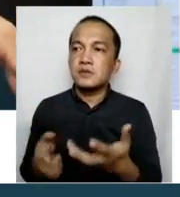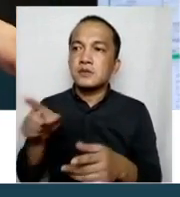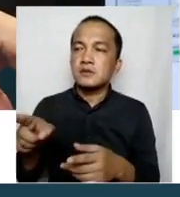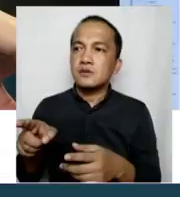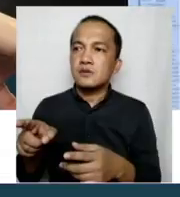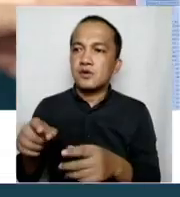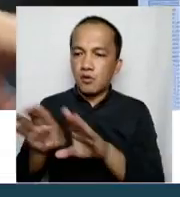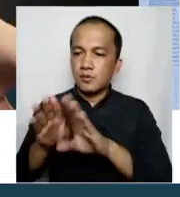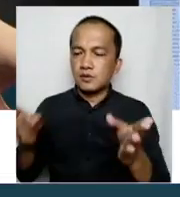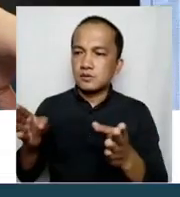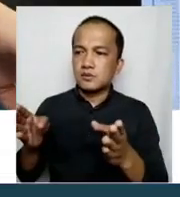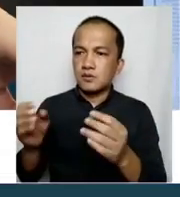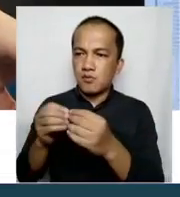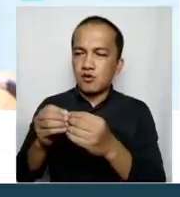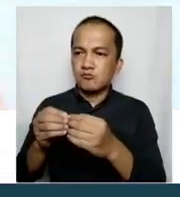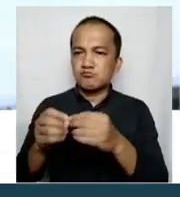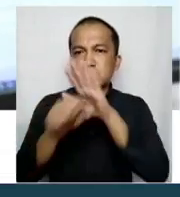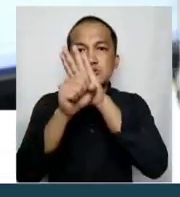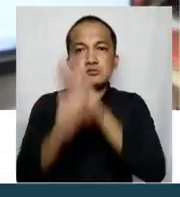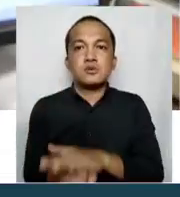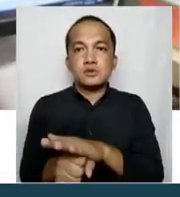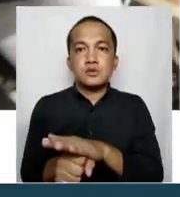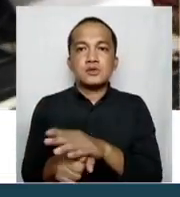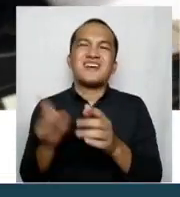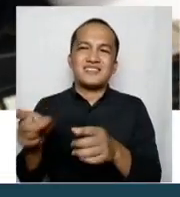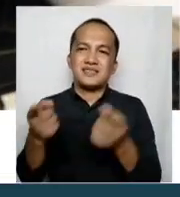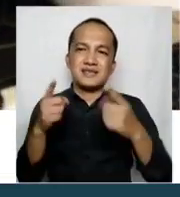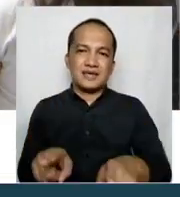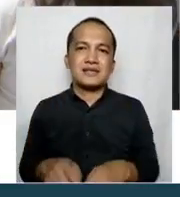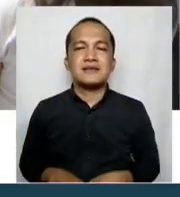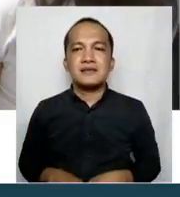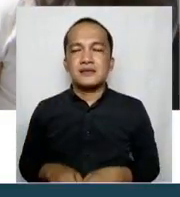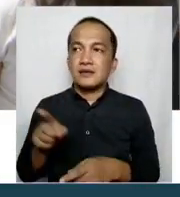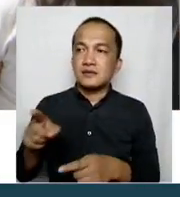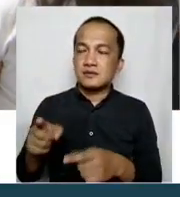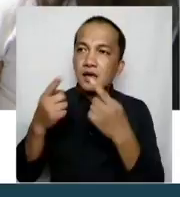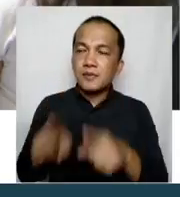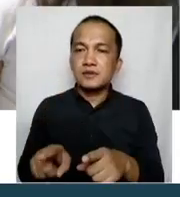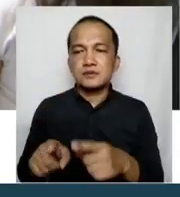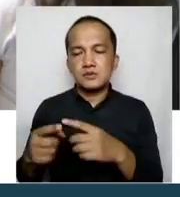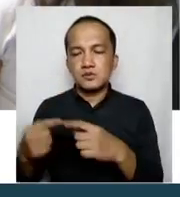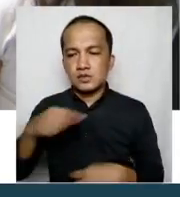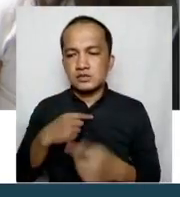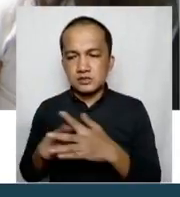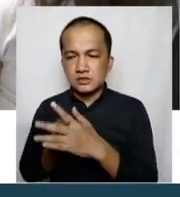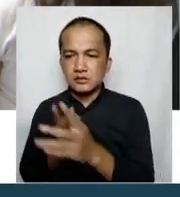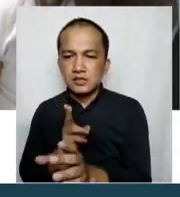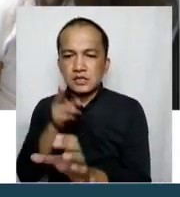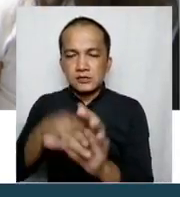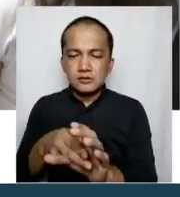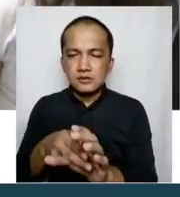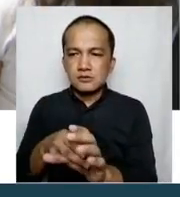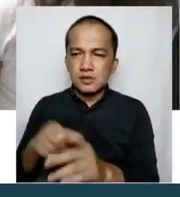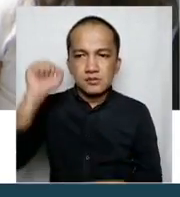open it up to more repression. Mm-hmm. And yun na nga po yung nangyari, no? When that happened, we started joining the Black Friday